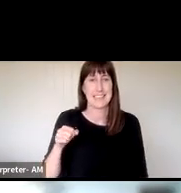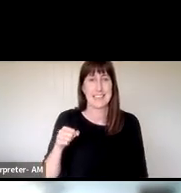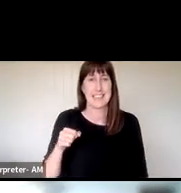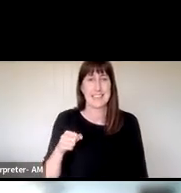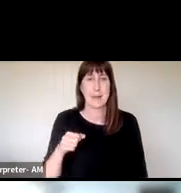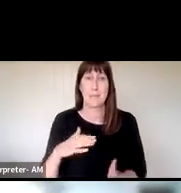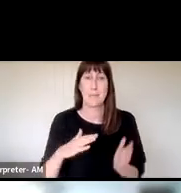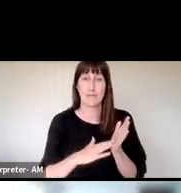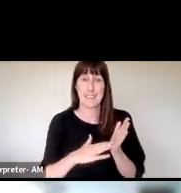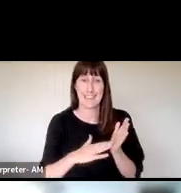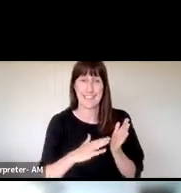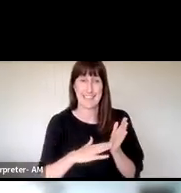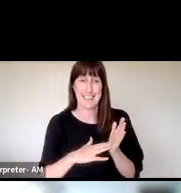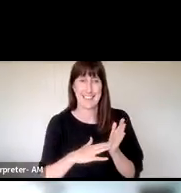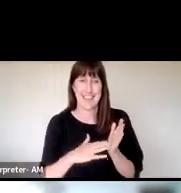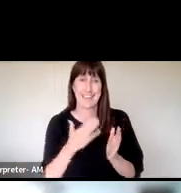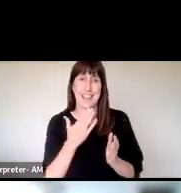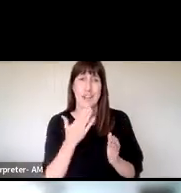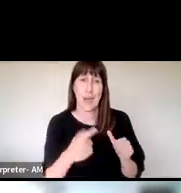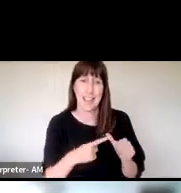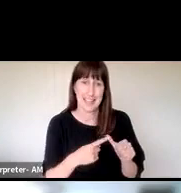thank you, Arahila, sorry.